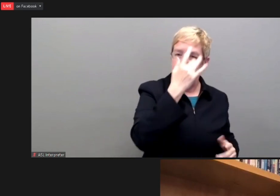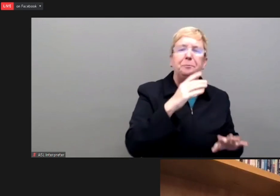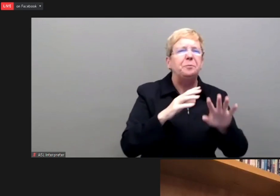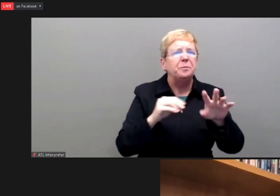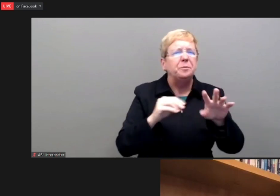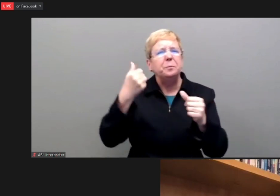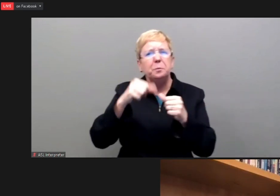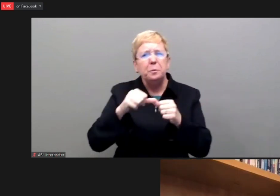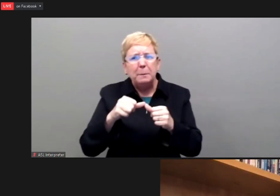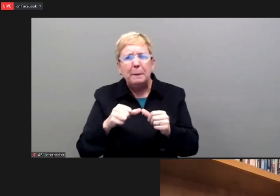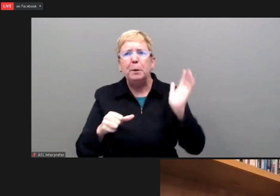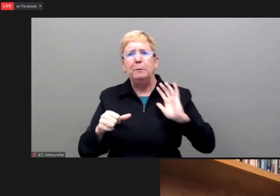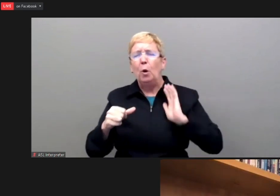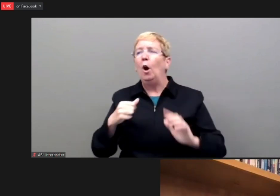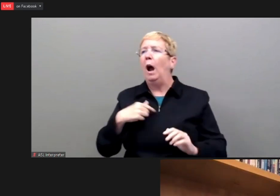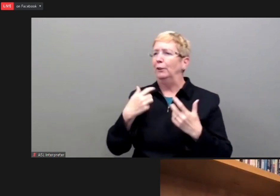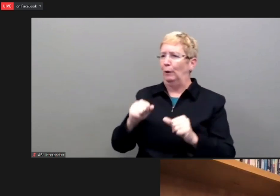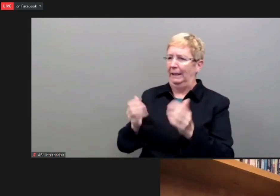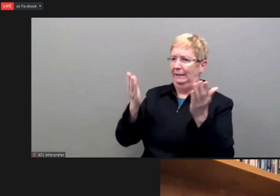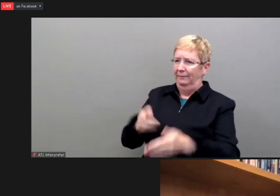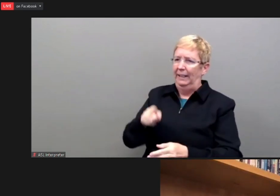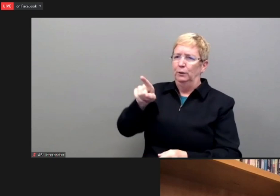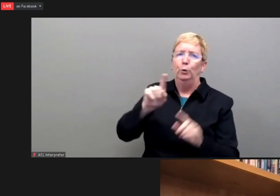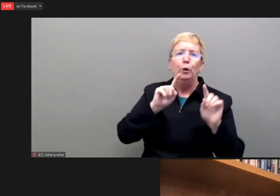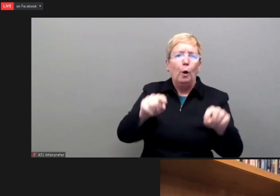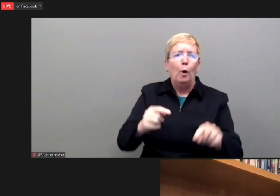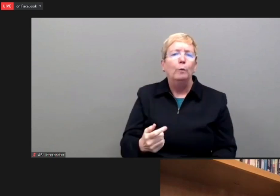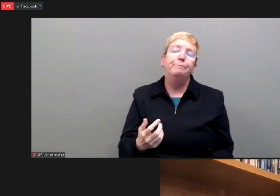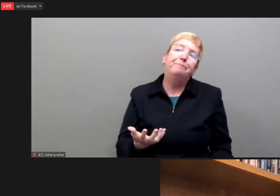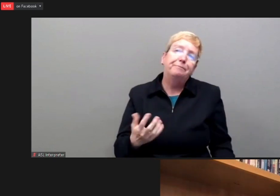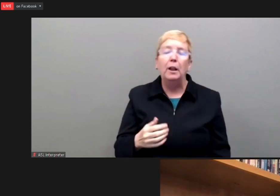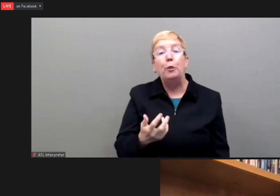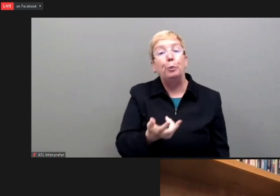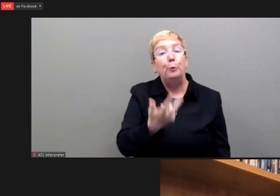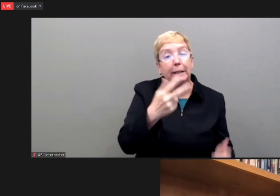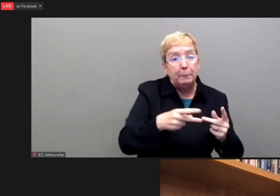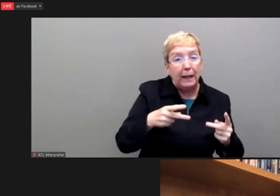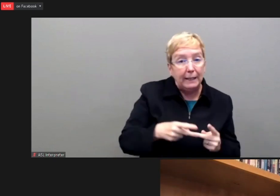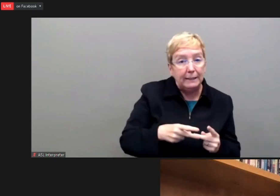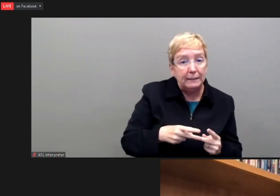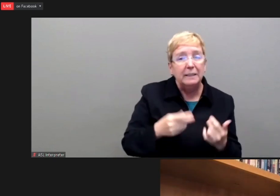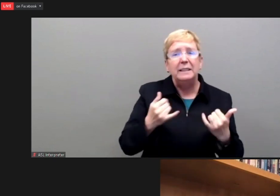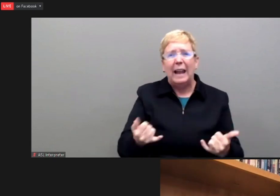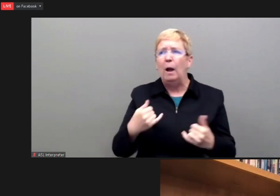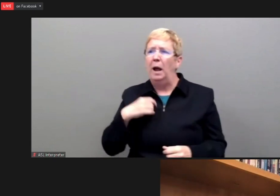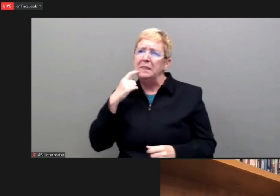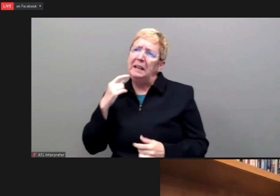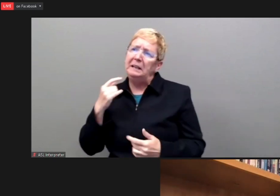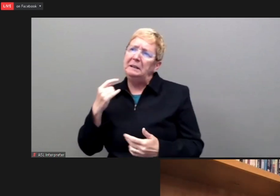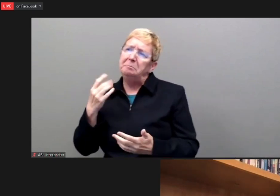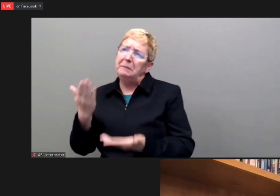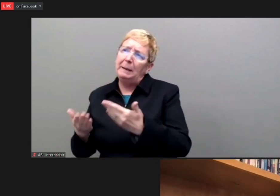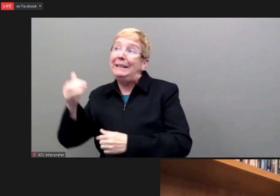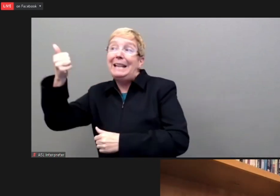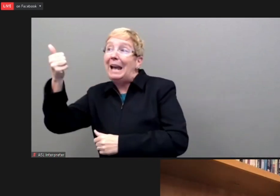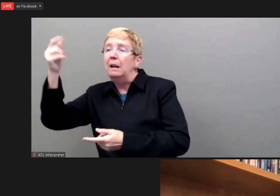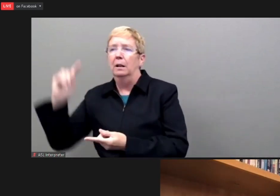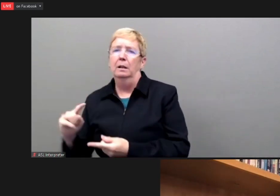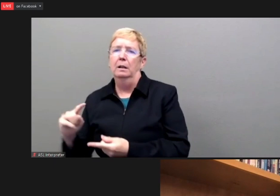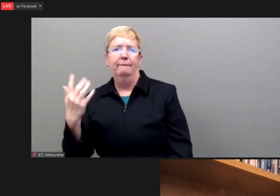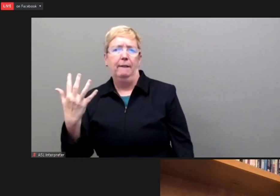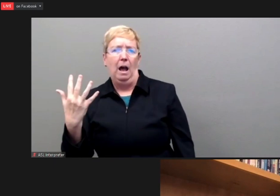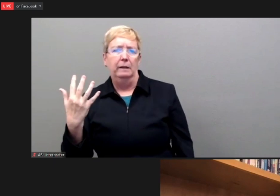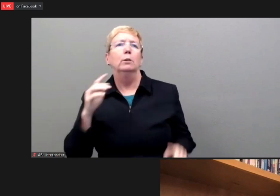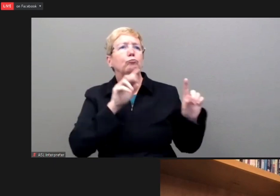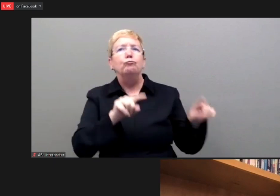you to 3, try to go to 5, reduce it by 1. All of these strategies collectively really